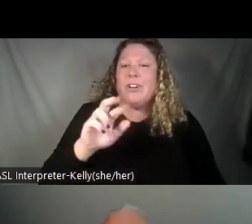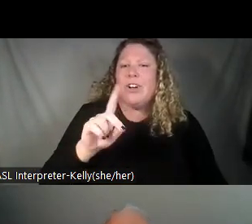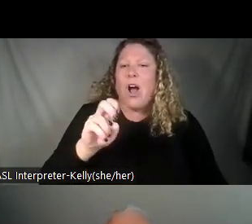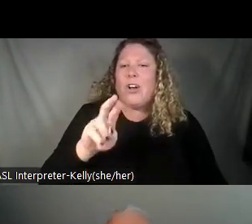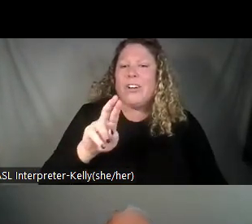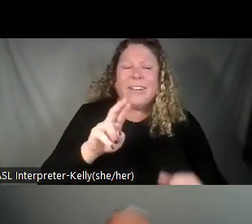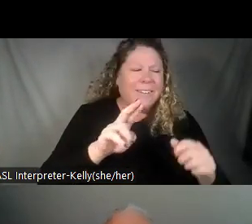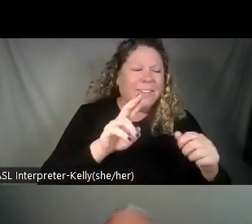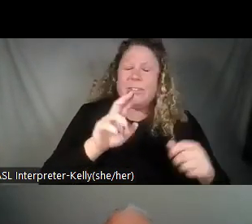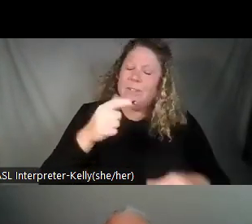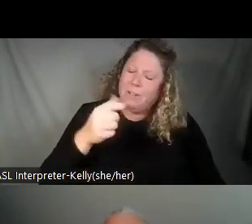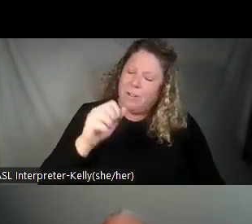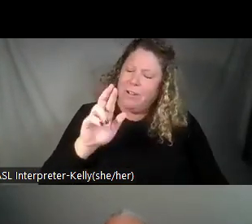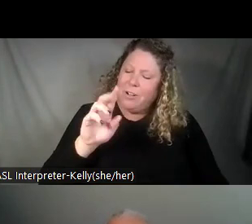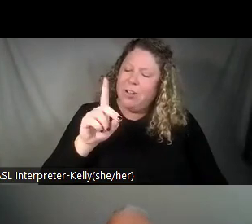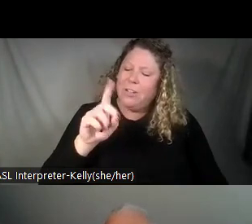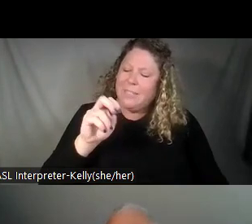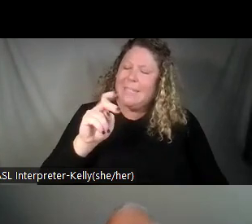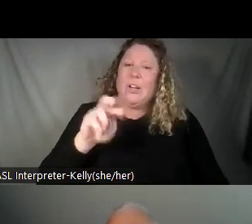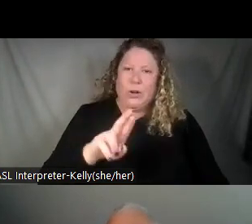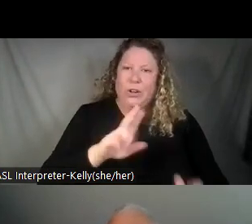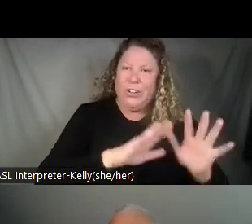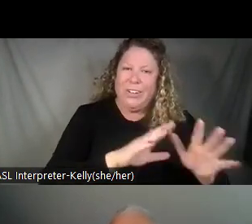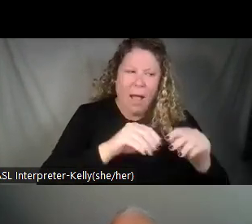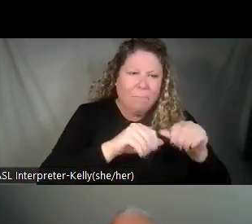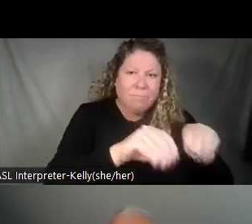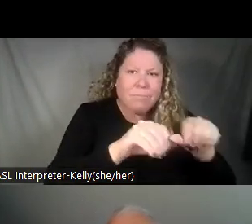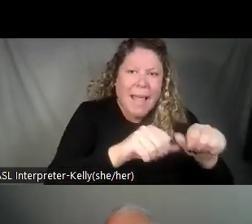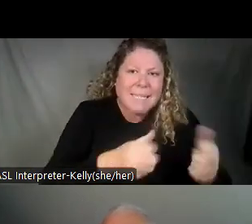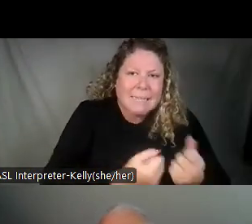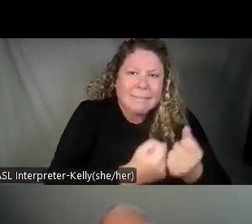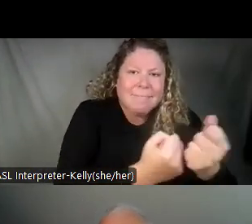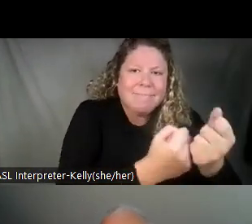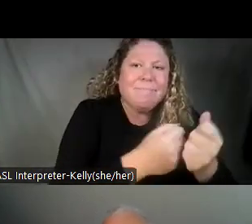or situational leadership is that they recognize that the team is